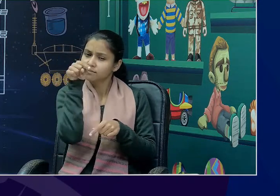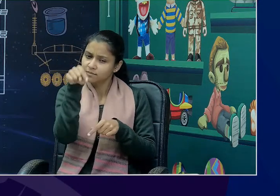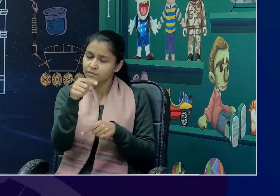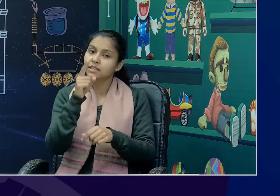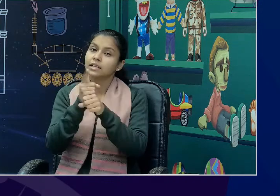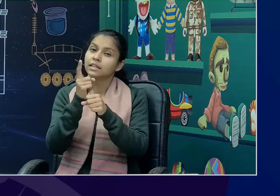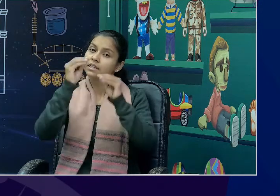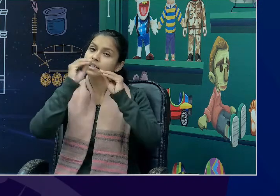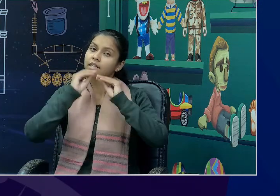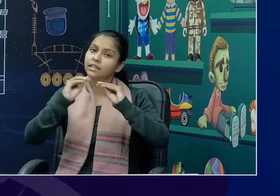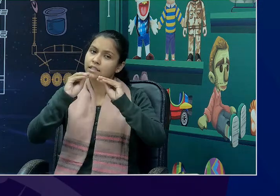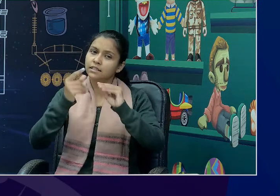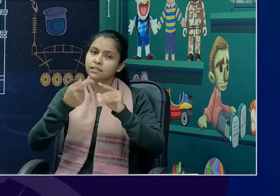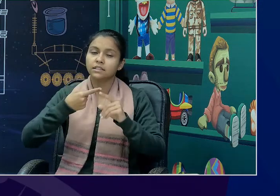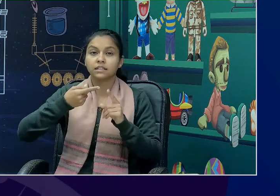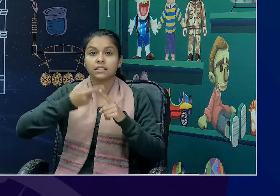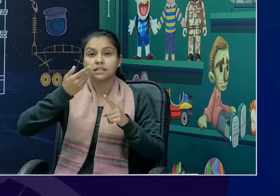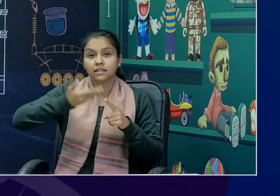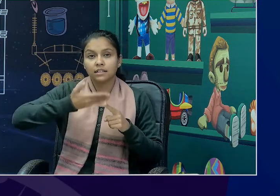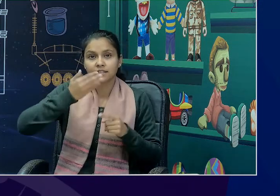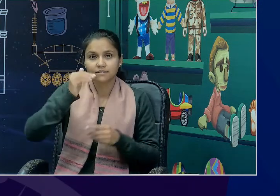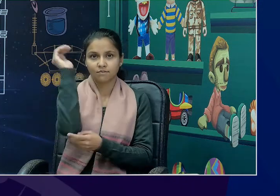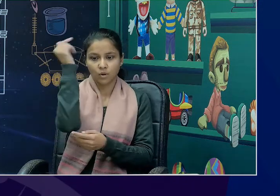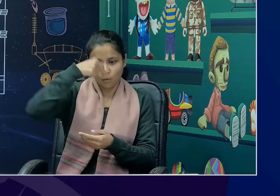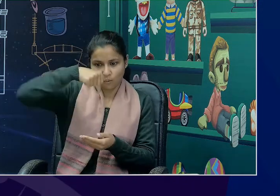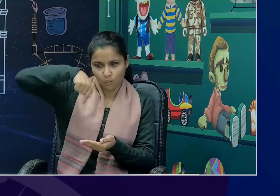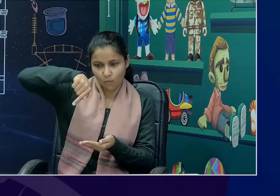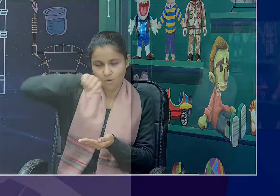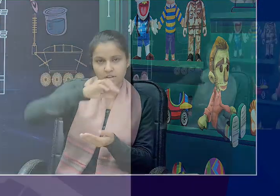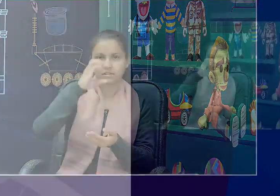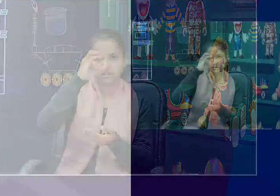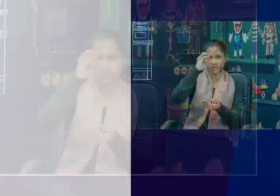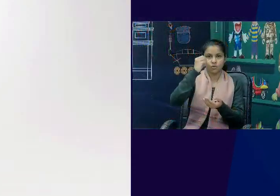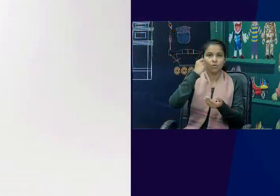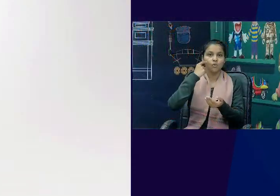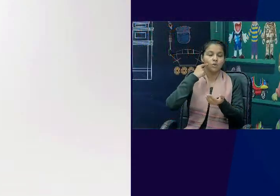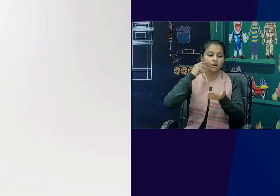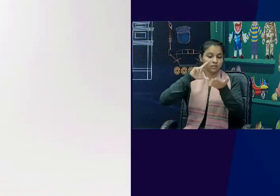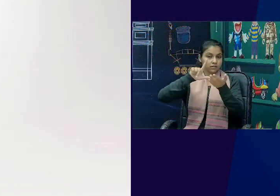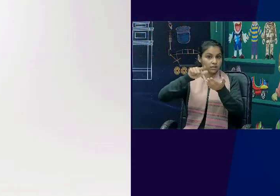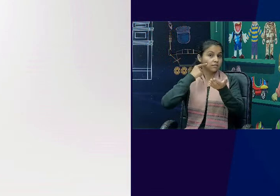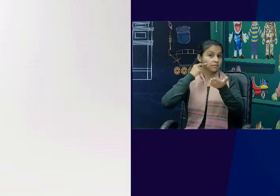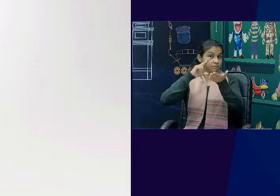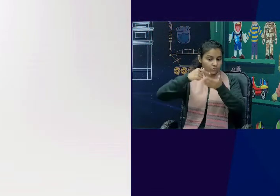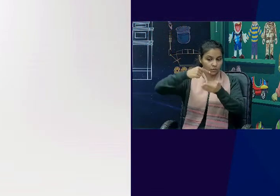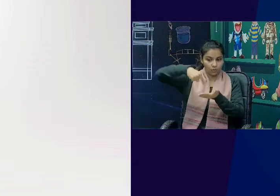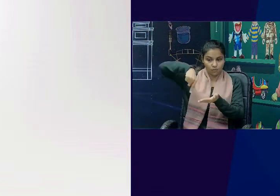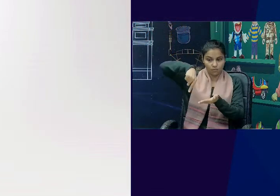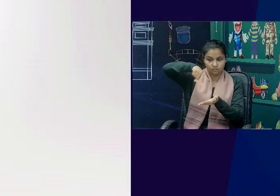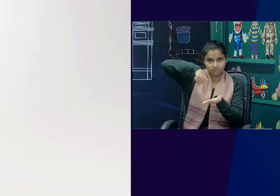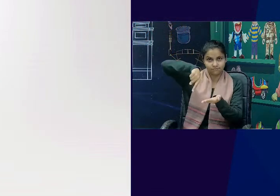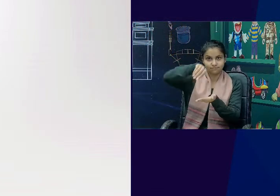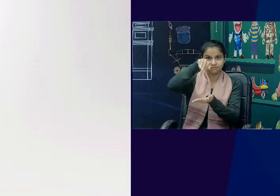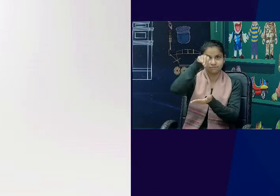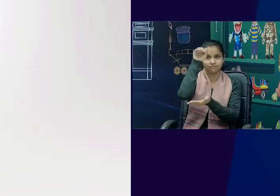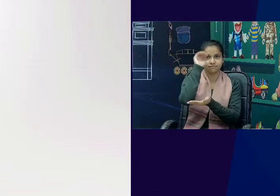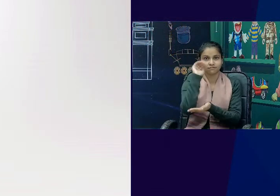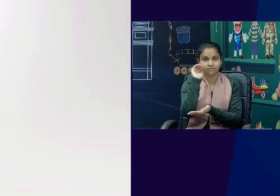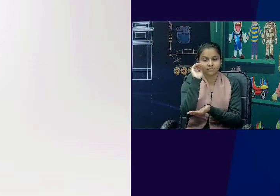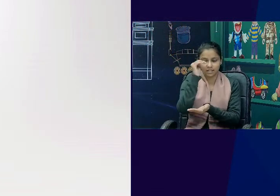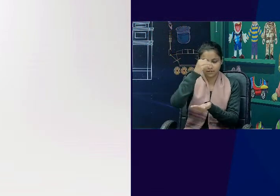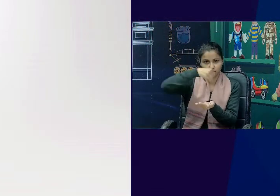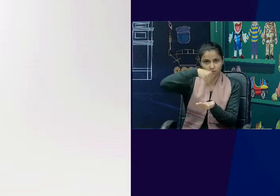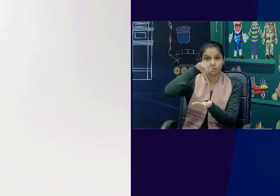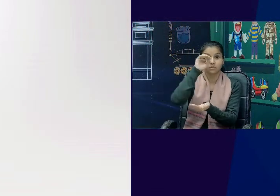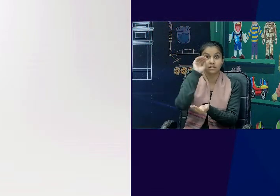term, what we can do is we can use this picture. As in this picture, we can see the snake is sitting in a position.